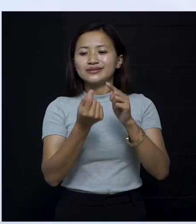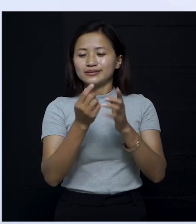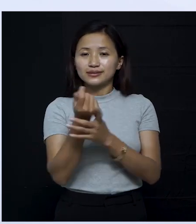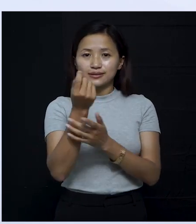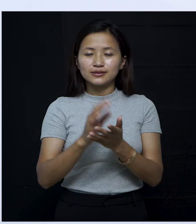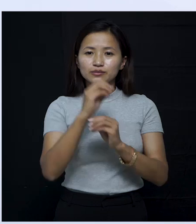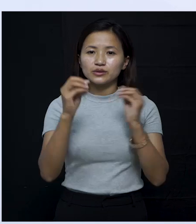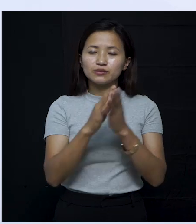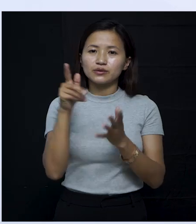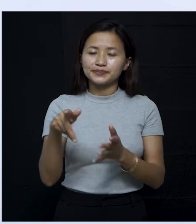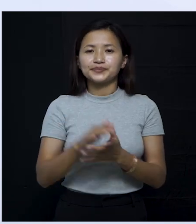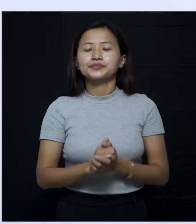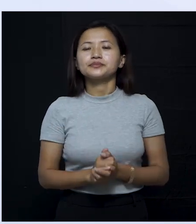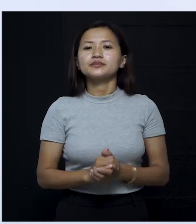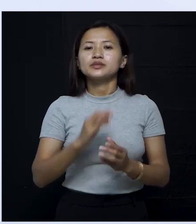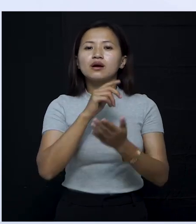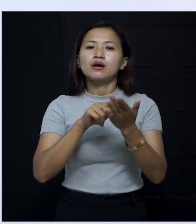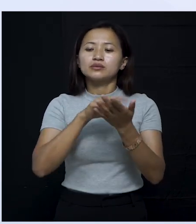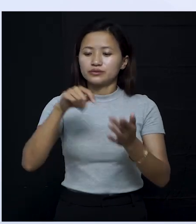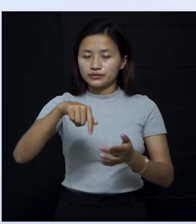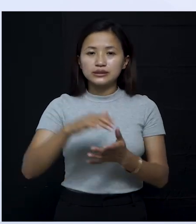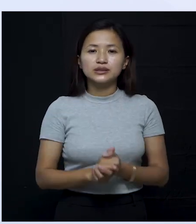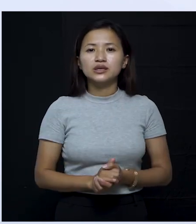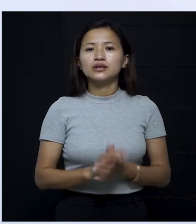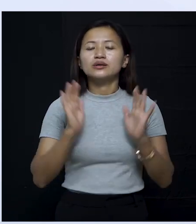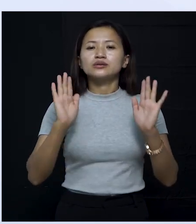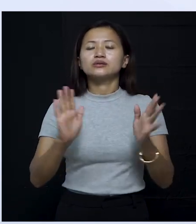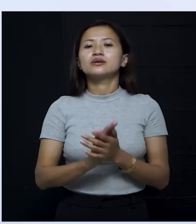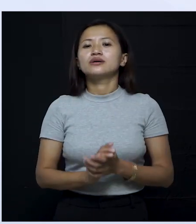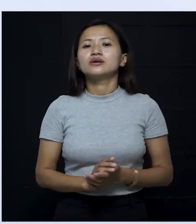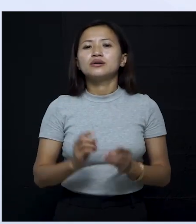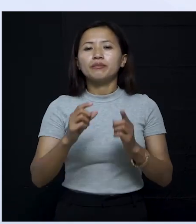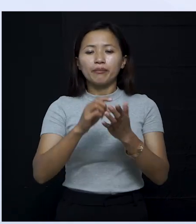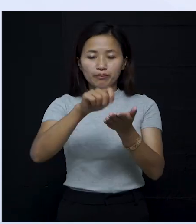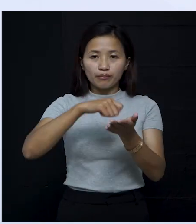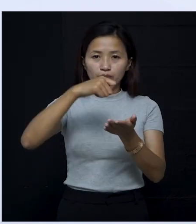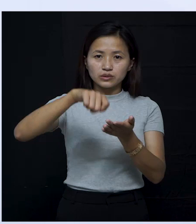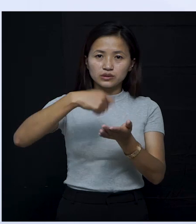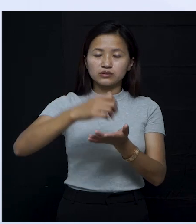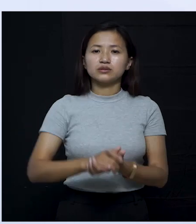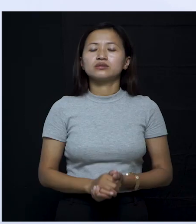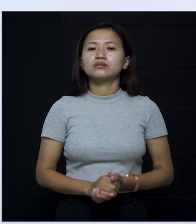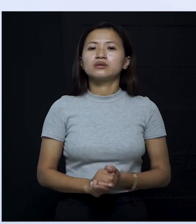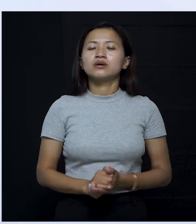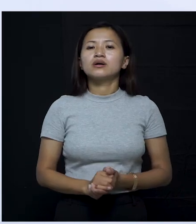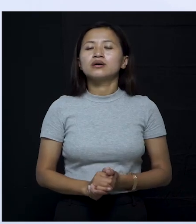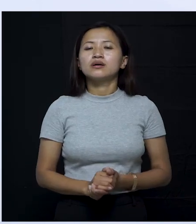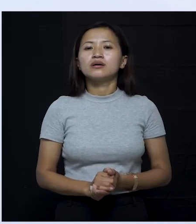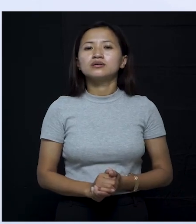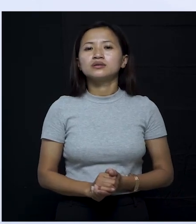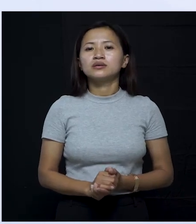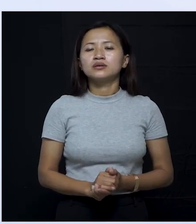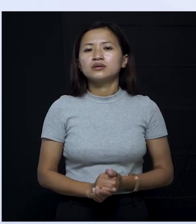bit about it, okay. So here, apart from this, we also have this potato, isn't it? We take potato, then we